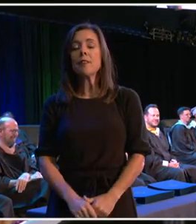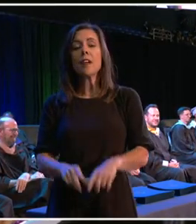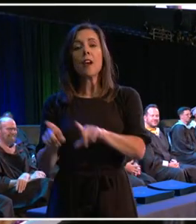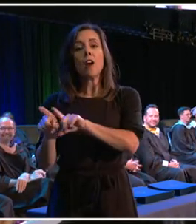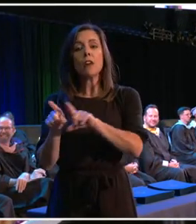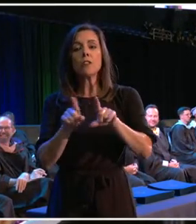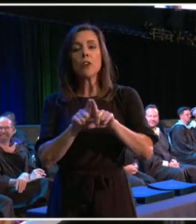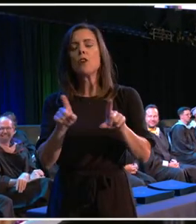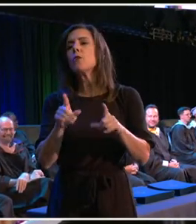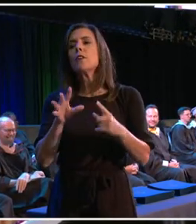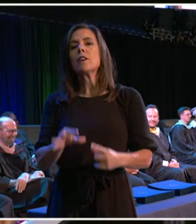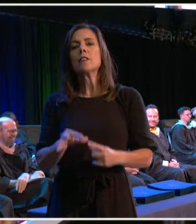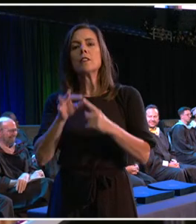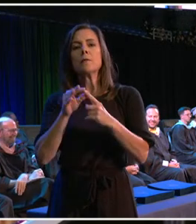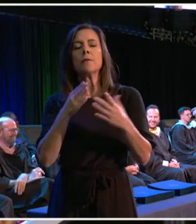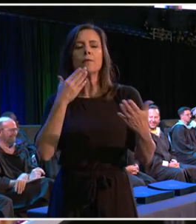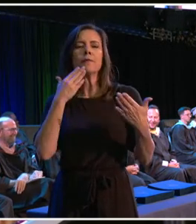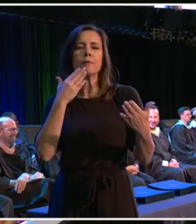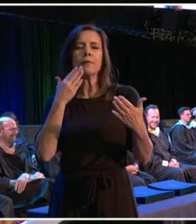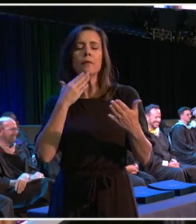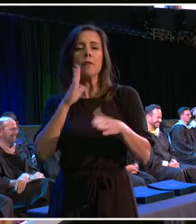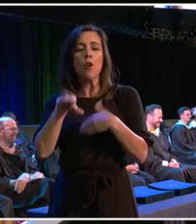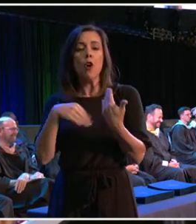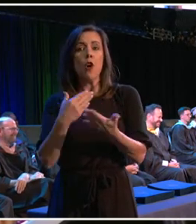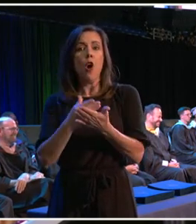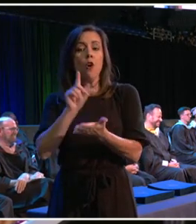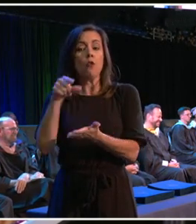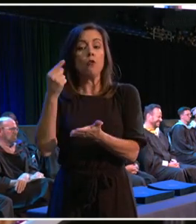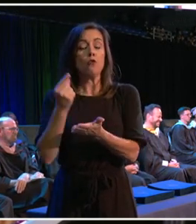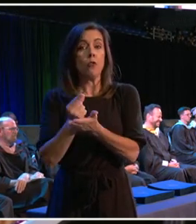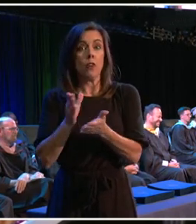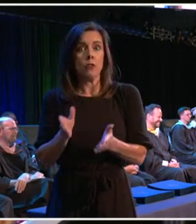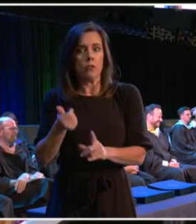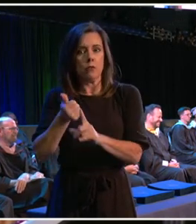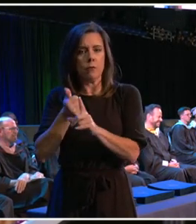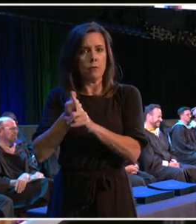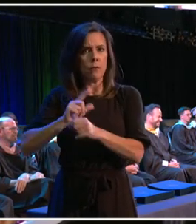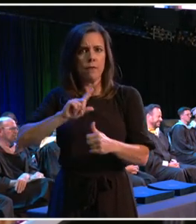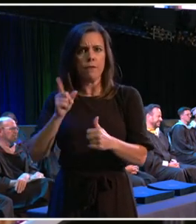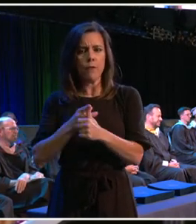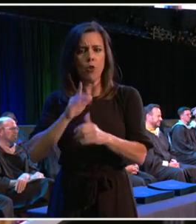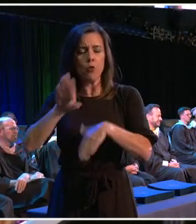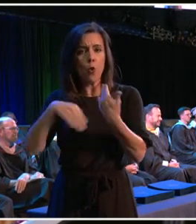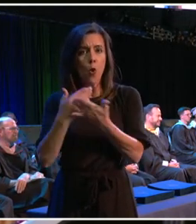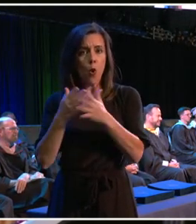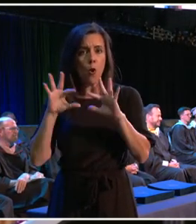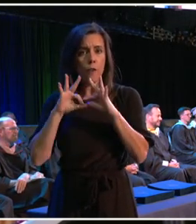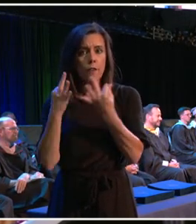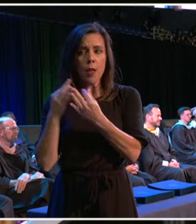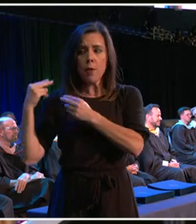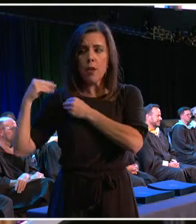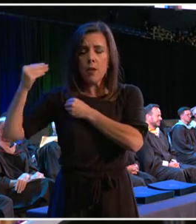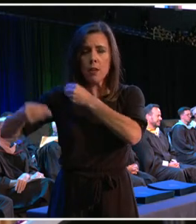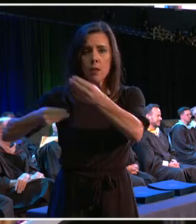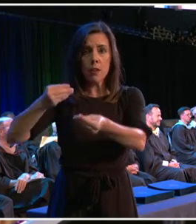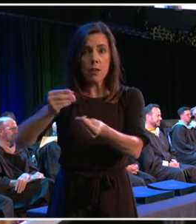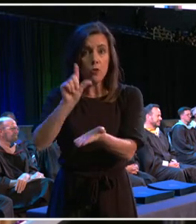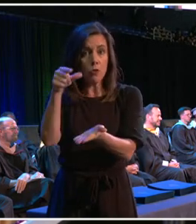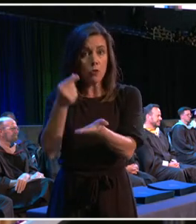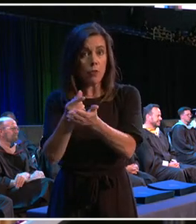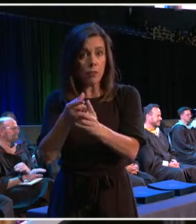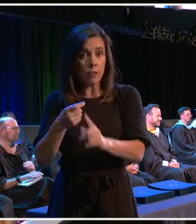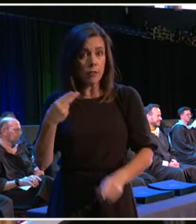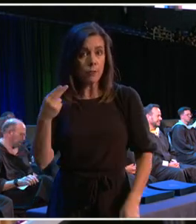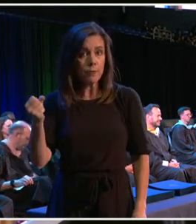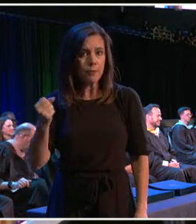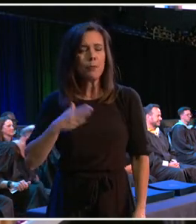would like to make a special recognition with all the graduates who are first in their families to graduate from high school. Please stand